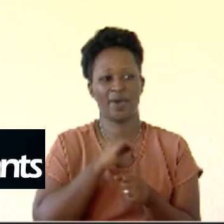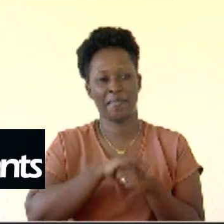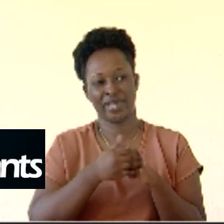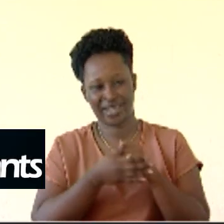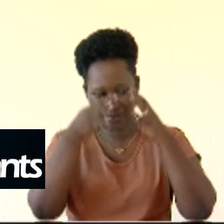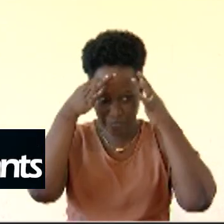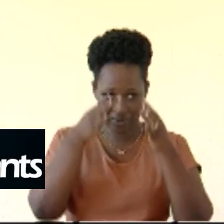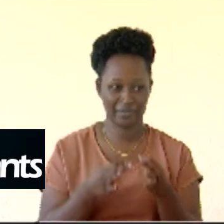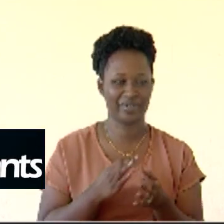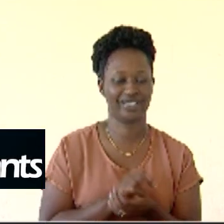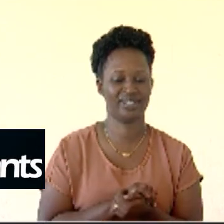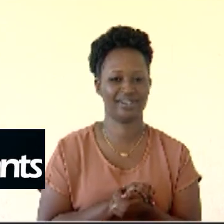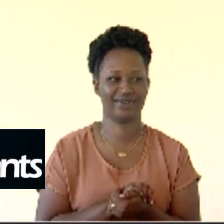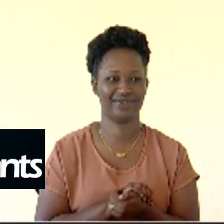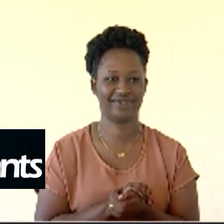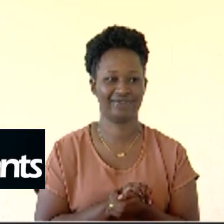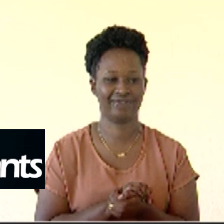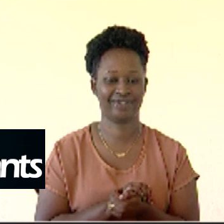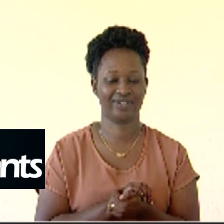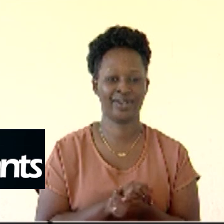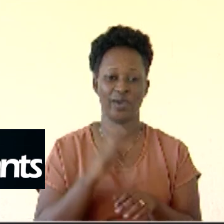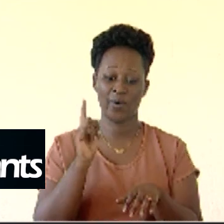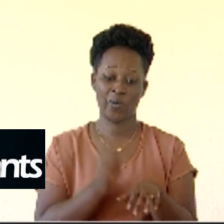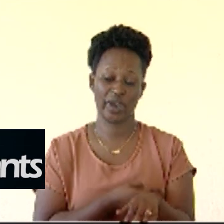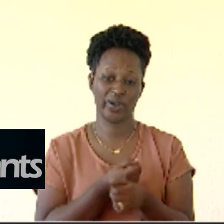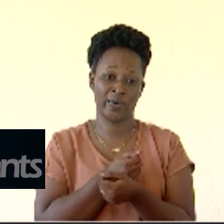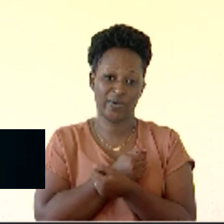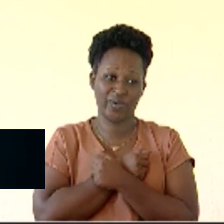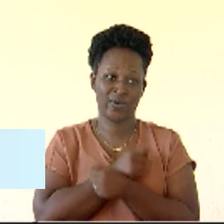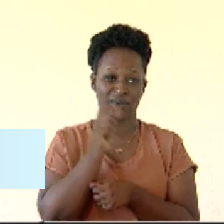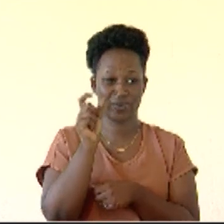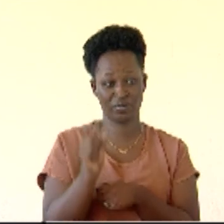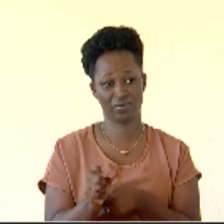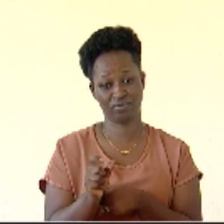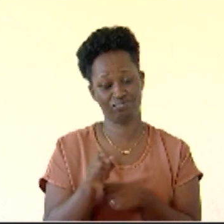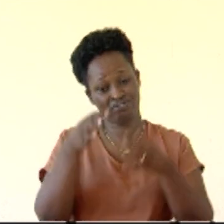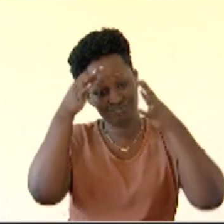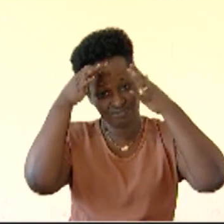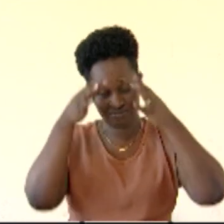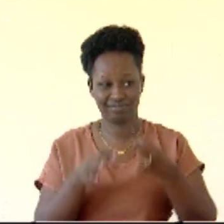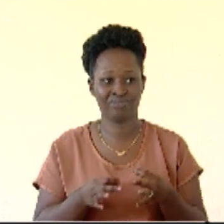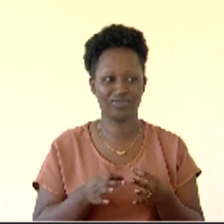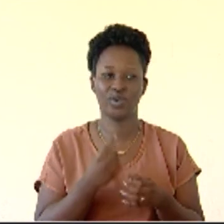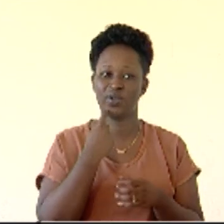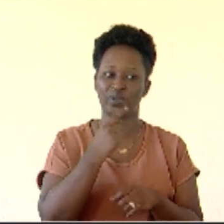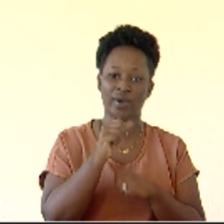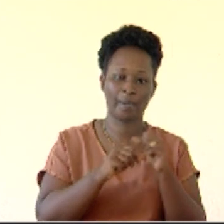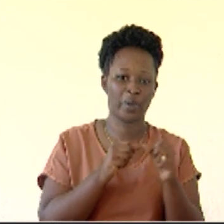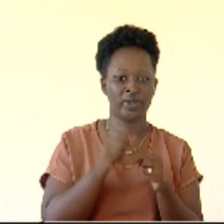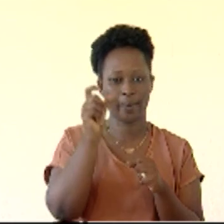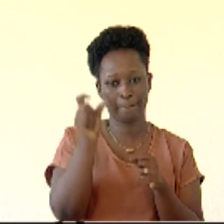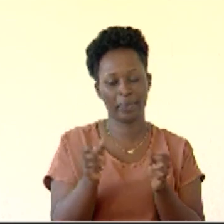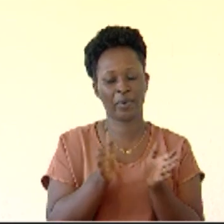commitments, all right? When you fall in love, you also have to make commitment. We're talking about people and